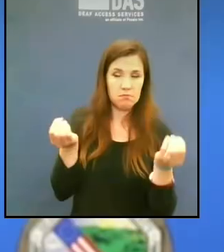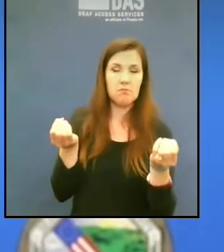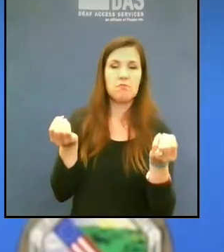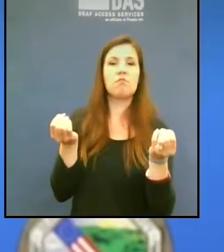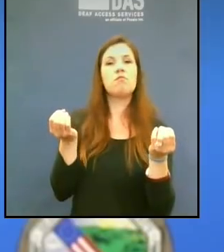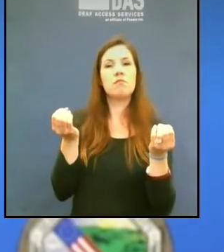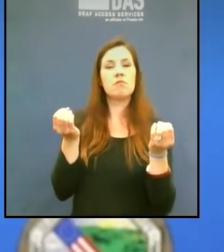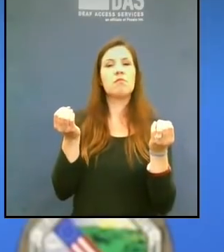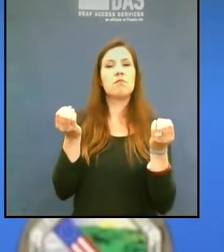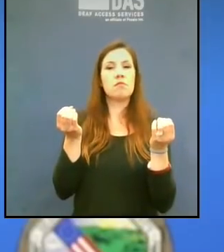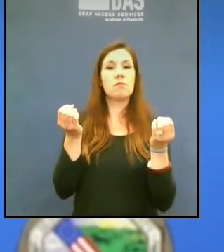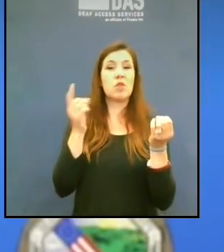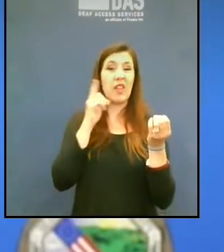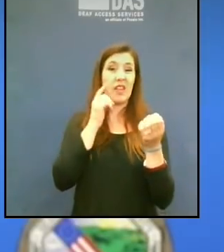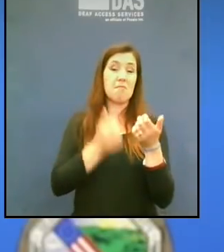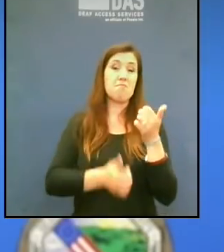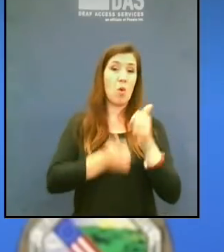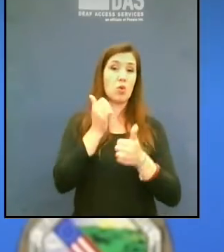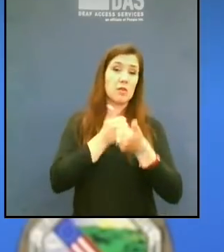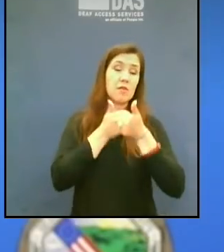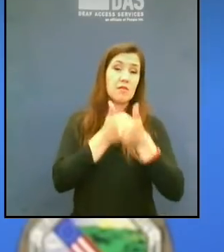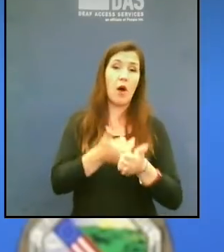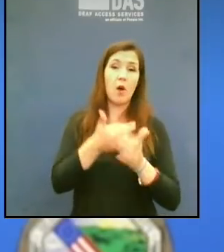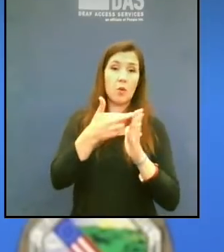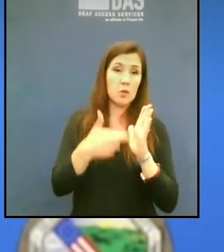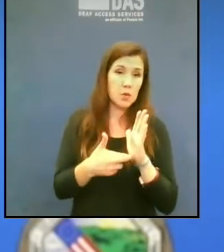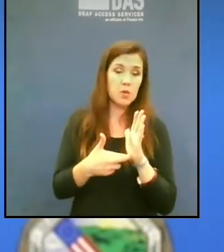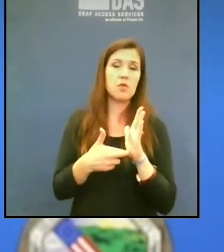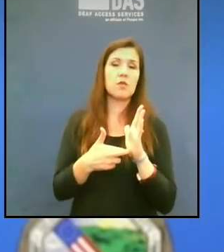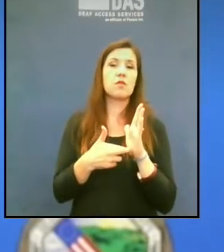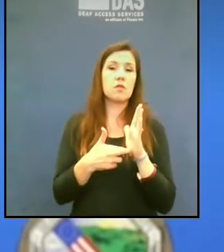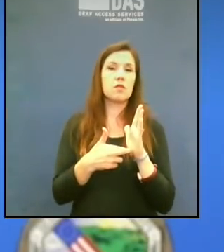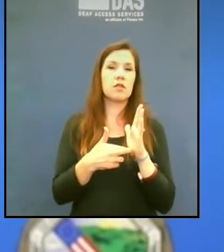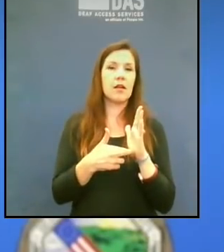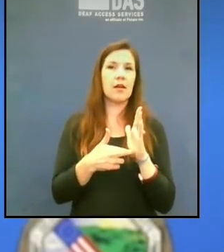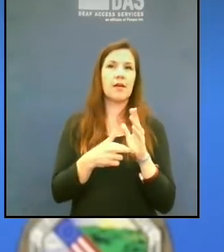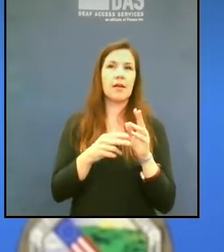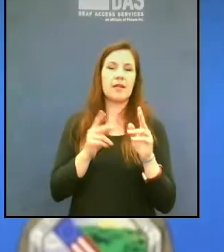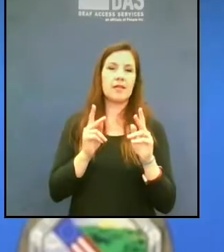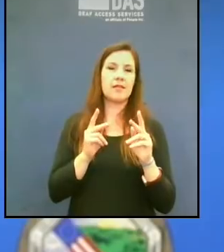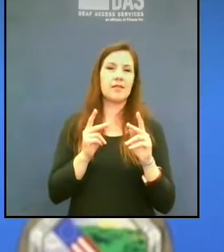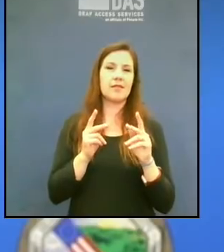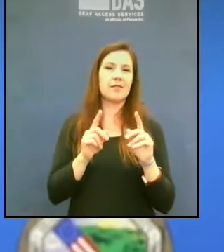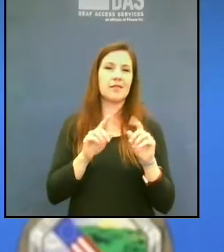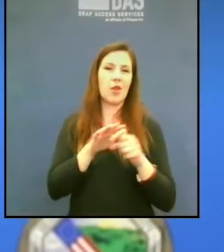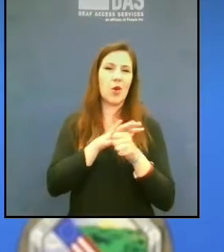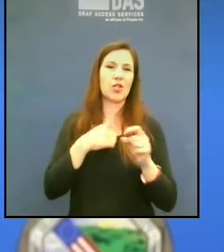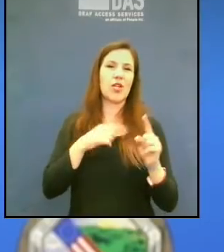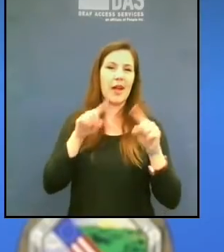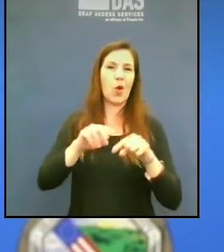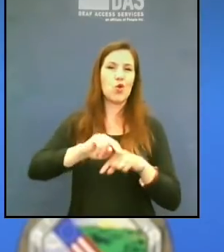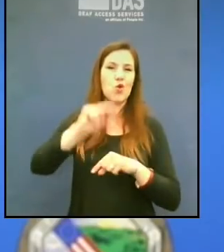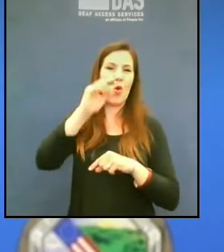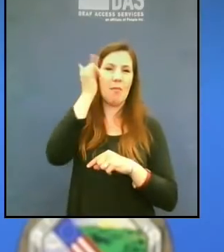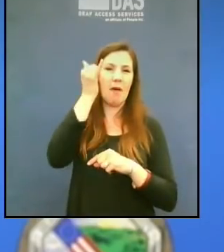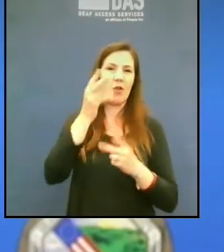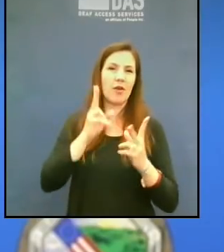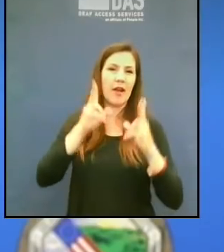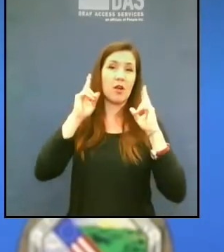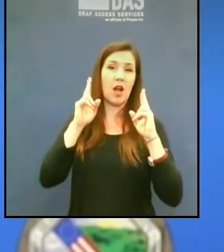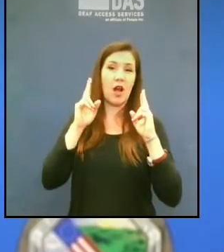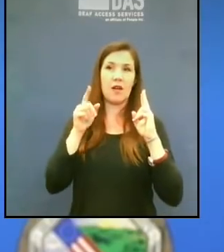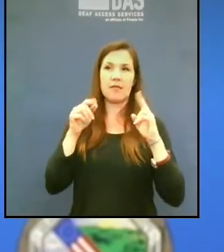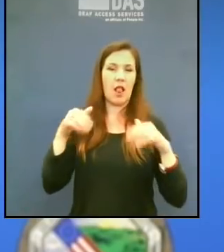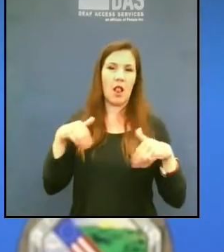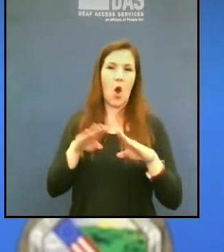are following the rules. As I said, the place I normally go in North Buffalo for a haircut, they're not